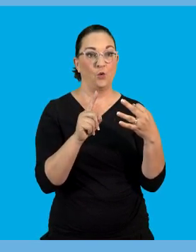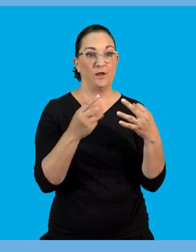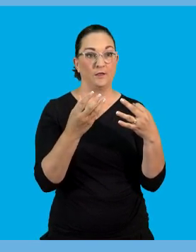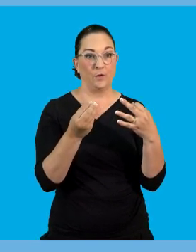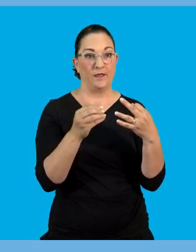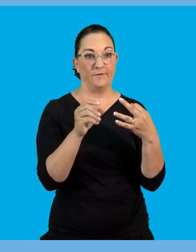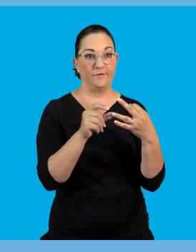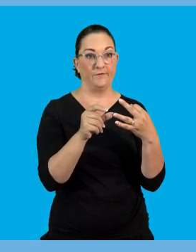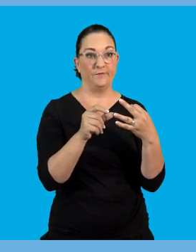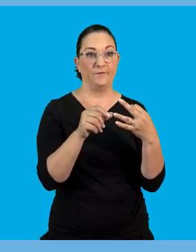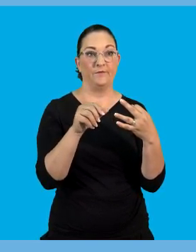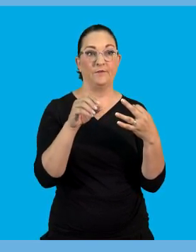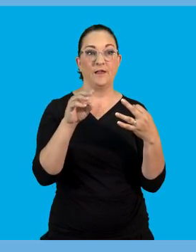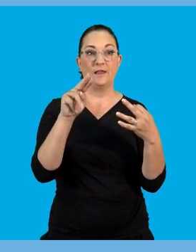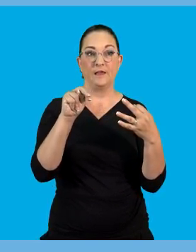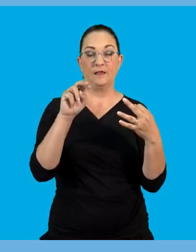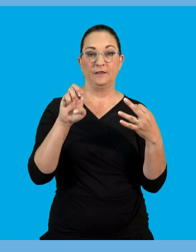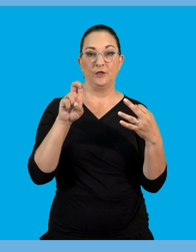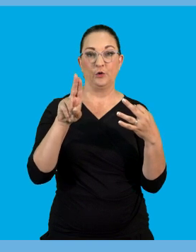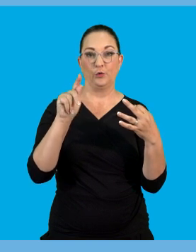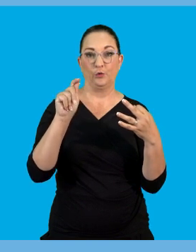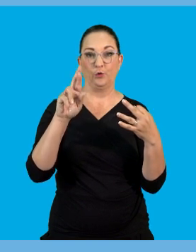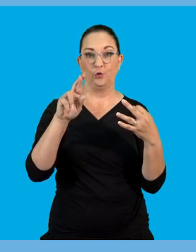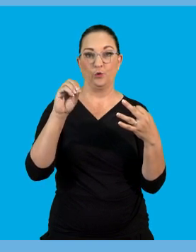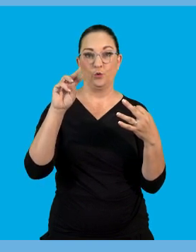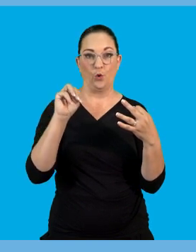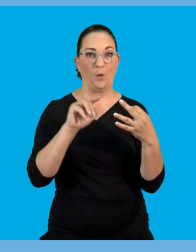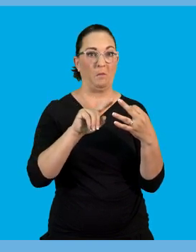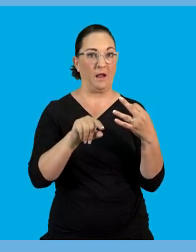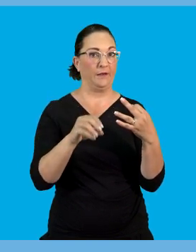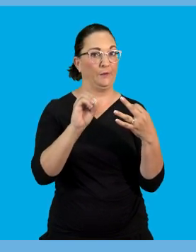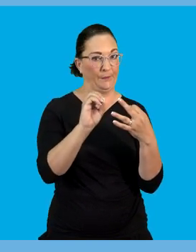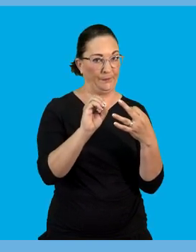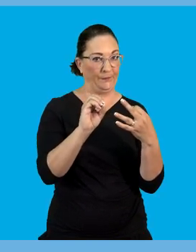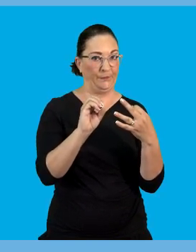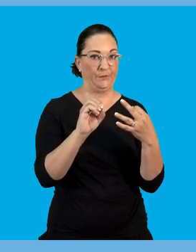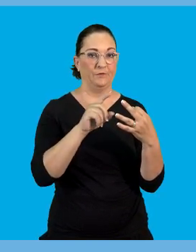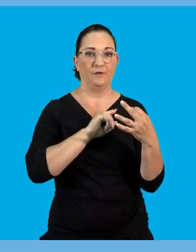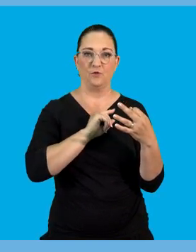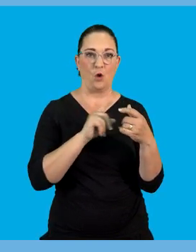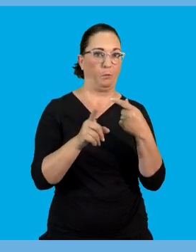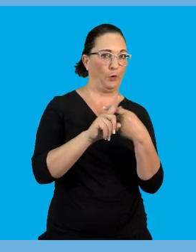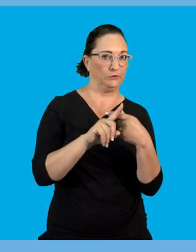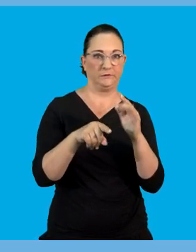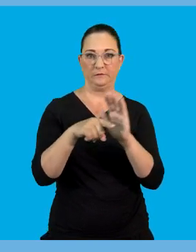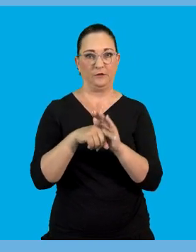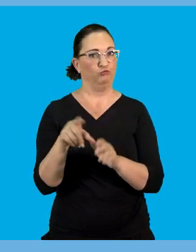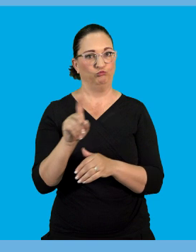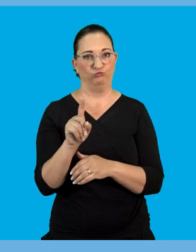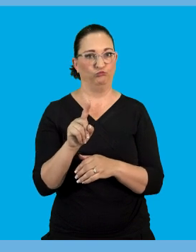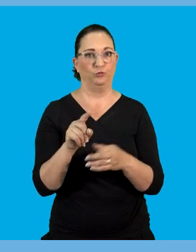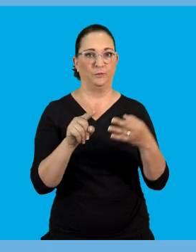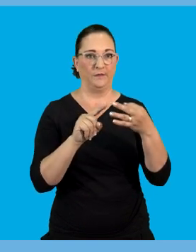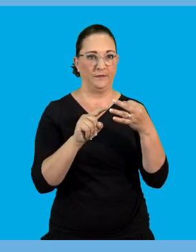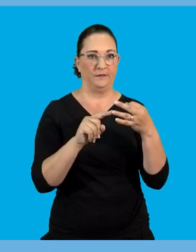a subatomic particle, which is a neutron. A neutron doesn't have any charge, and together the proton and the